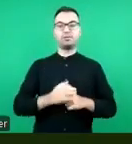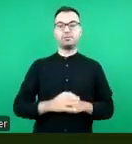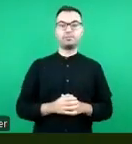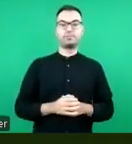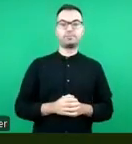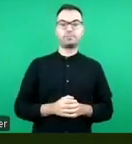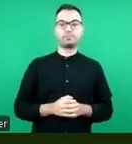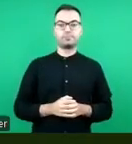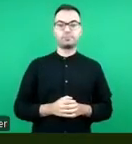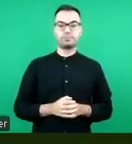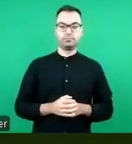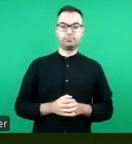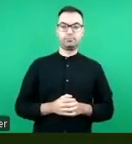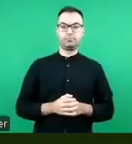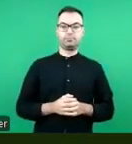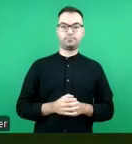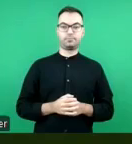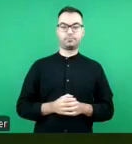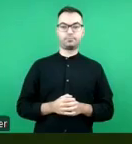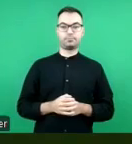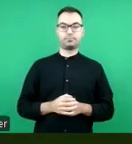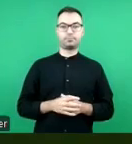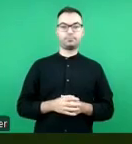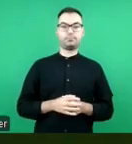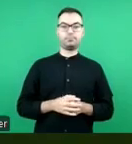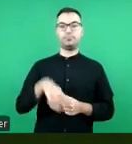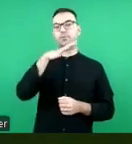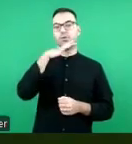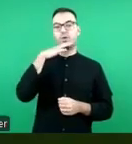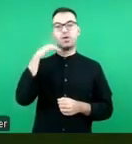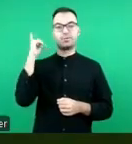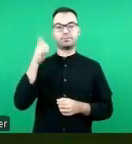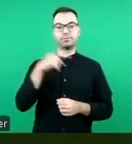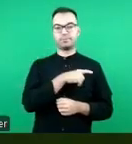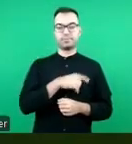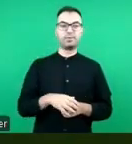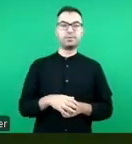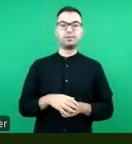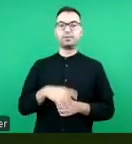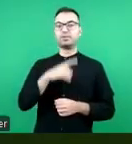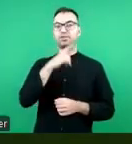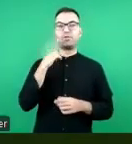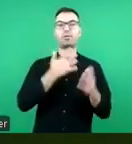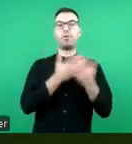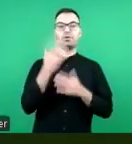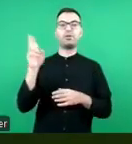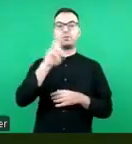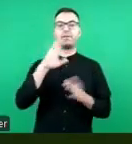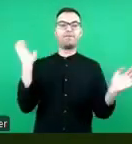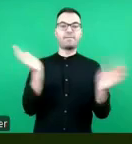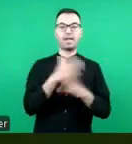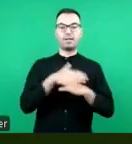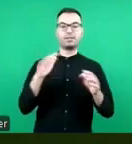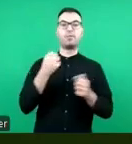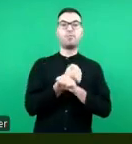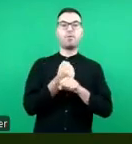As you can see here, I will quickly explain it. The colors indicate the type of disturbance: red fire, blue wind, and orange